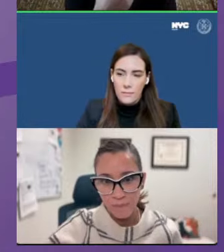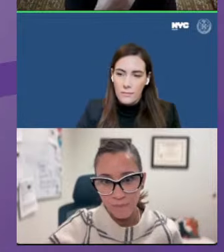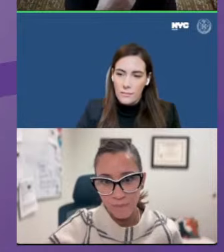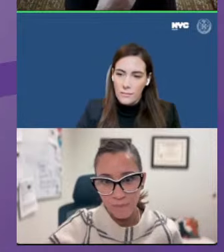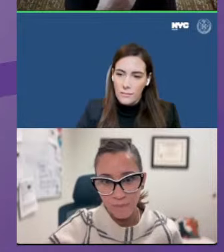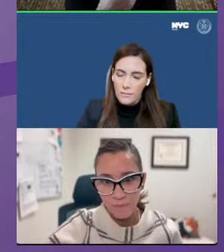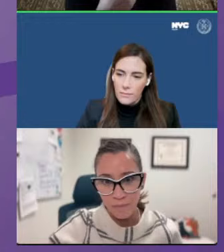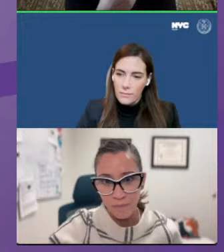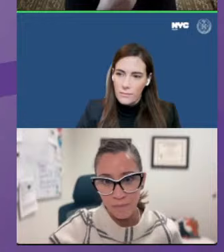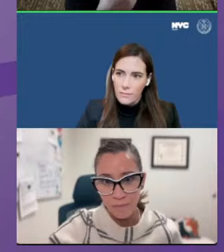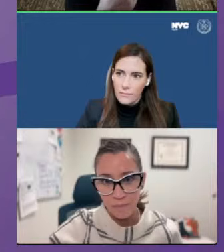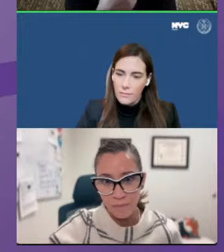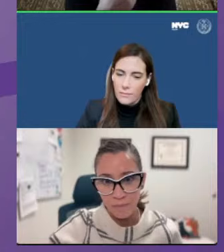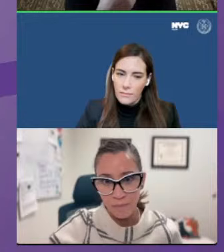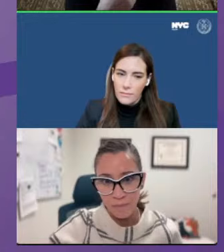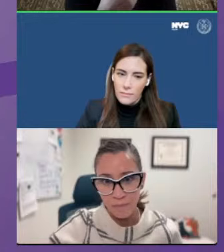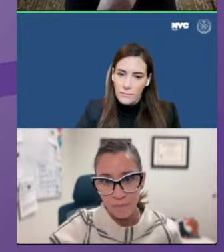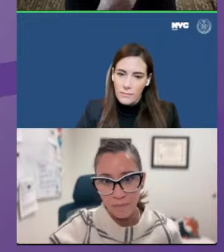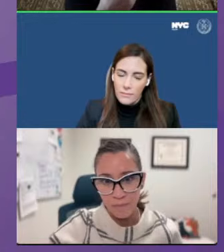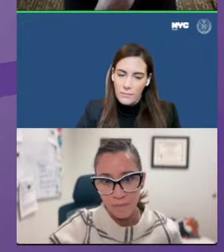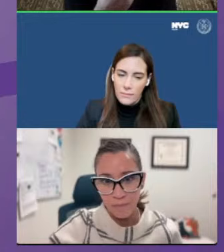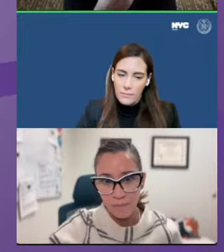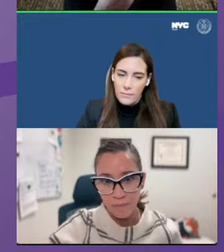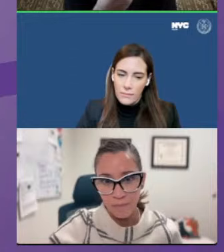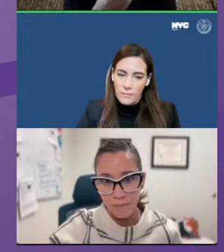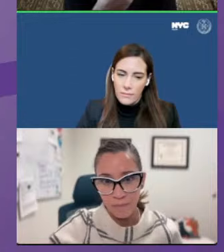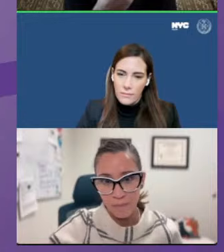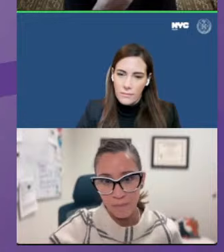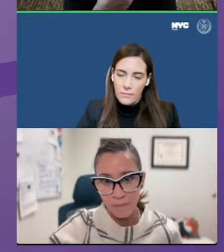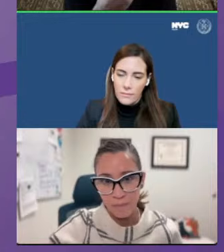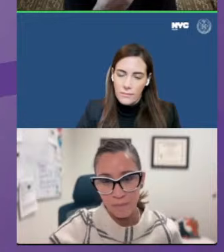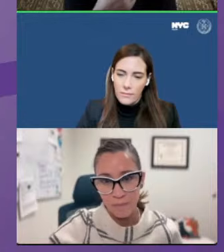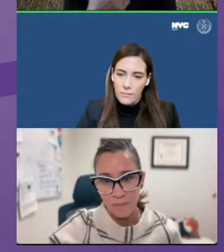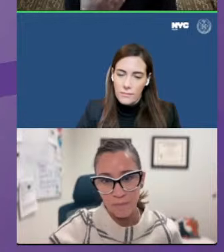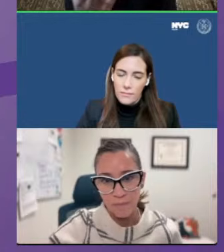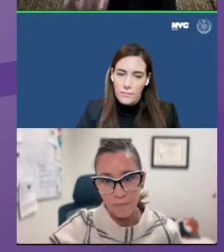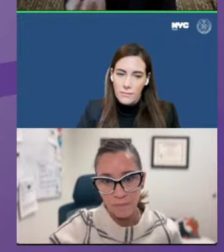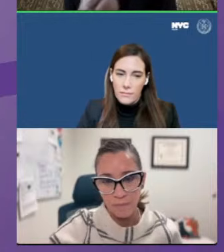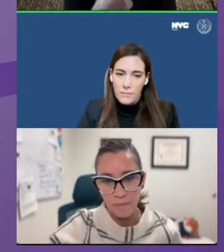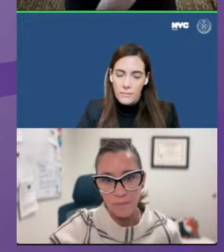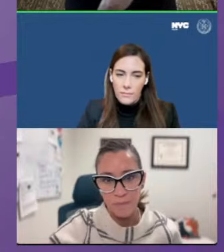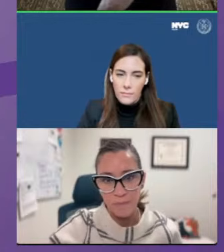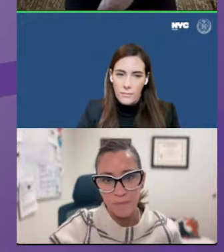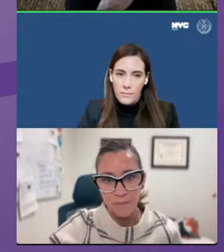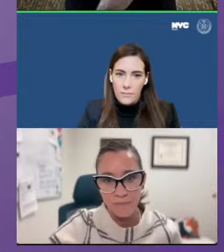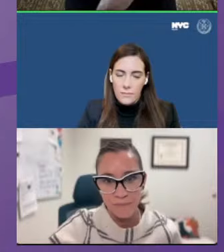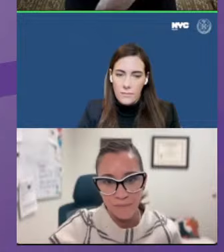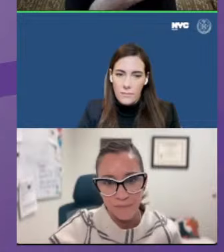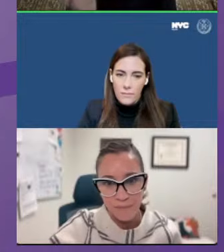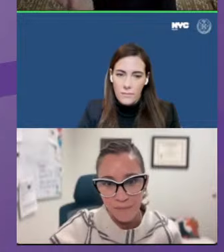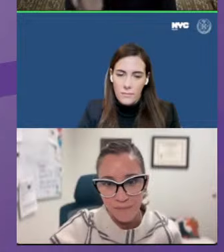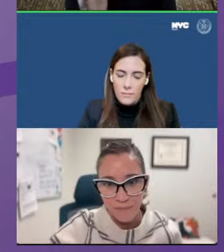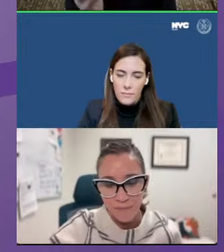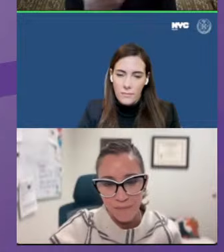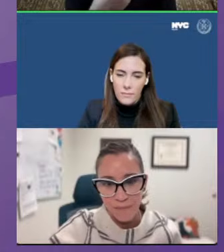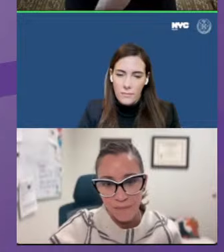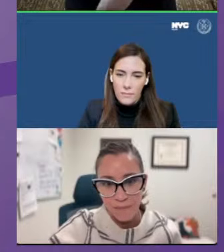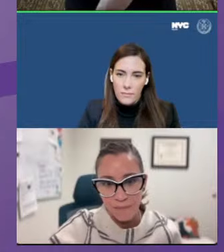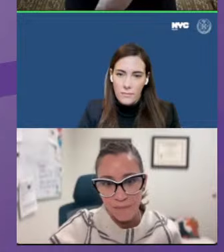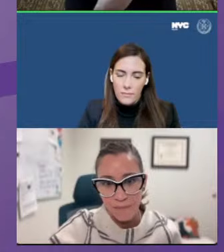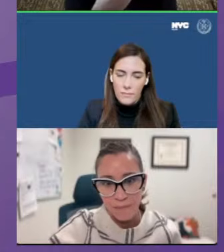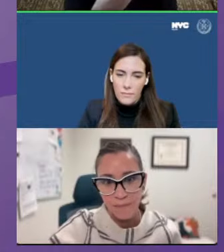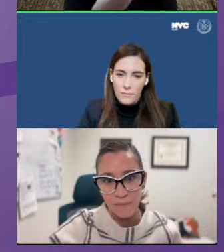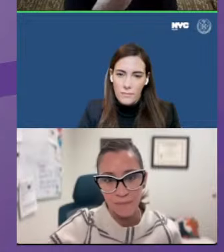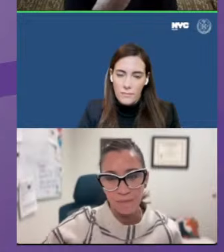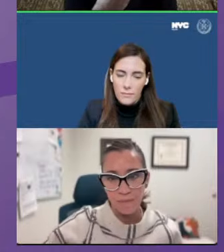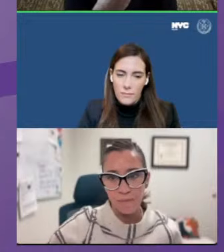proper placebo-controlled, randomized controlled trial before we make any clear statements about its